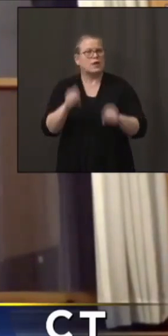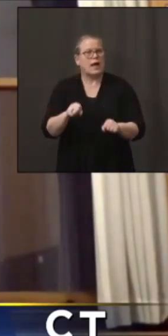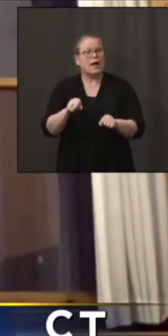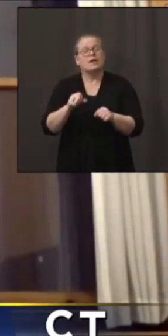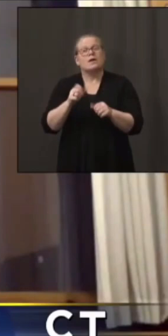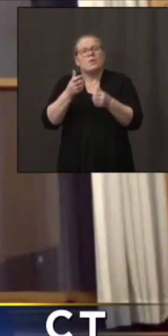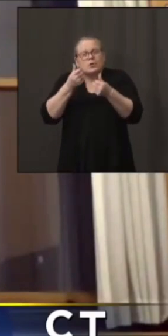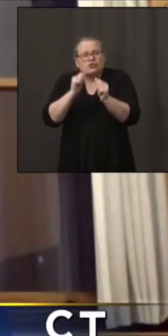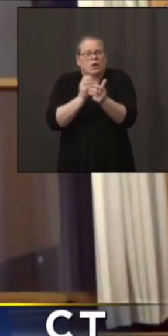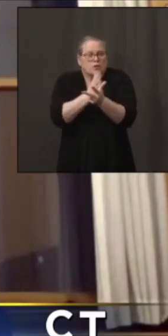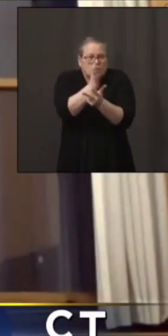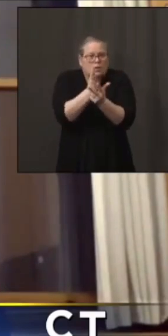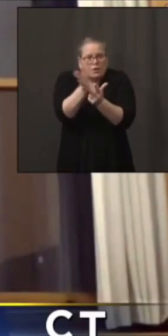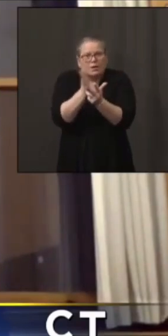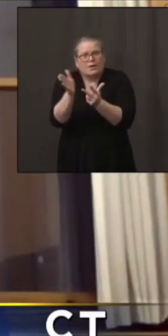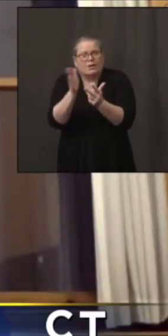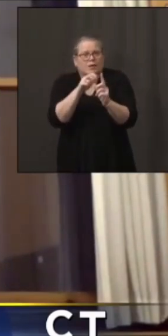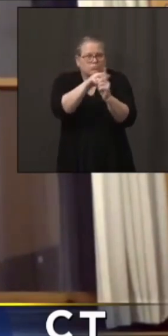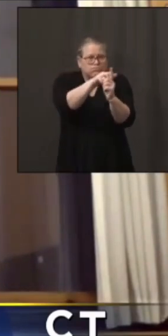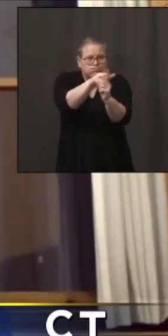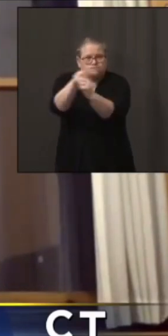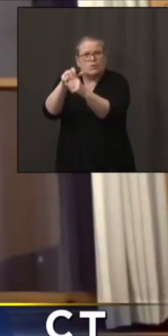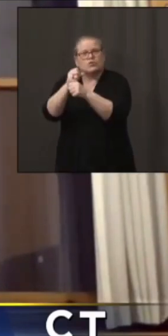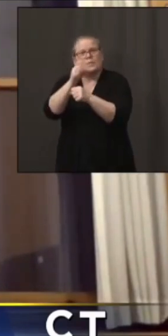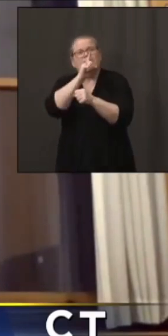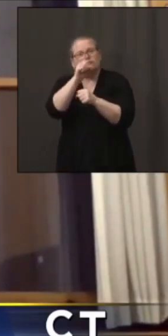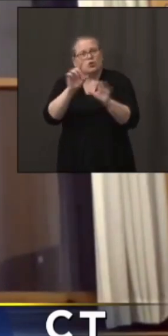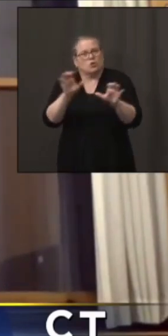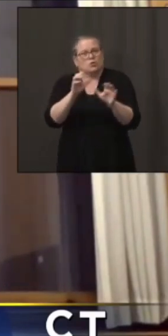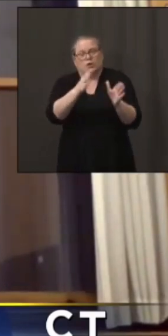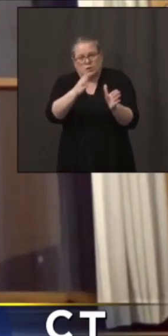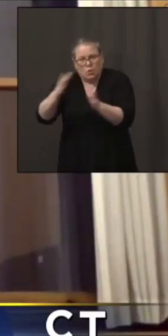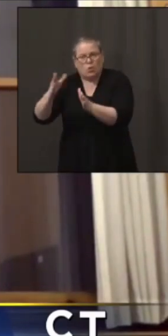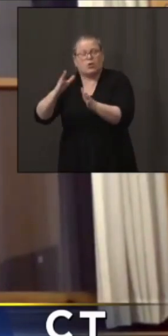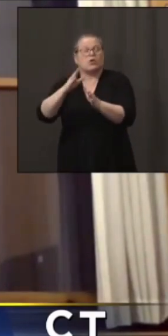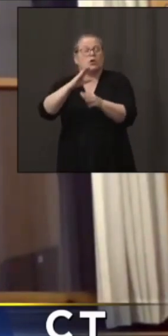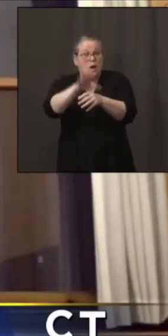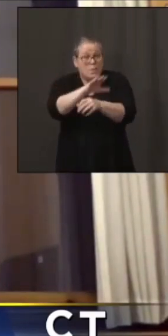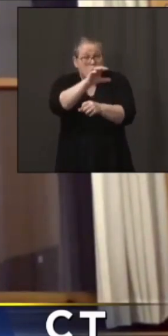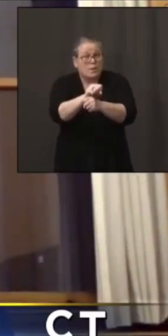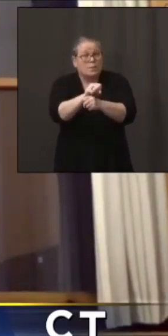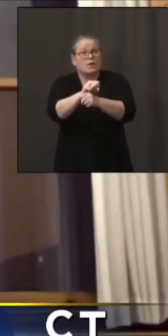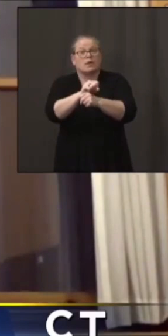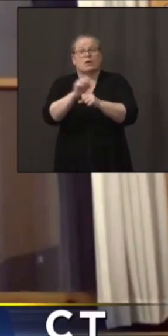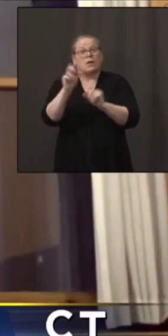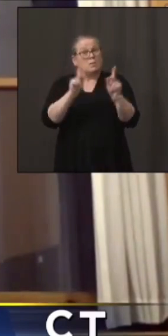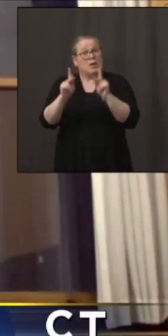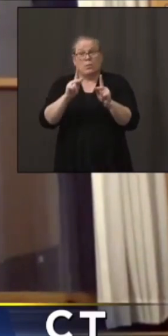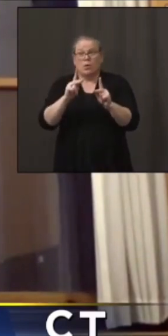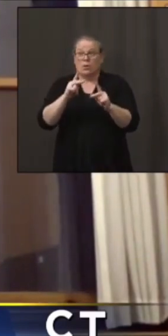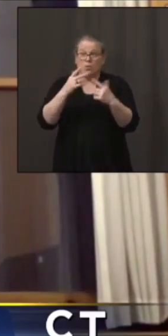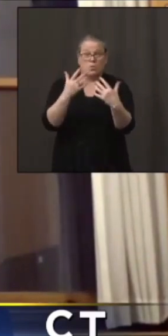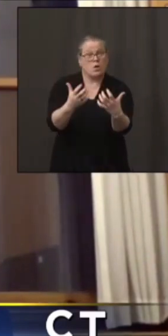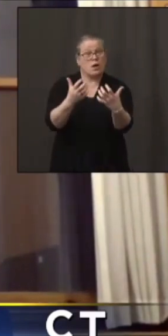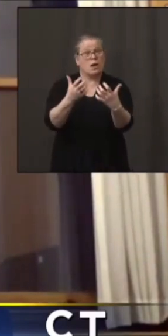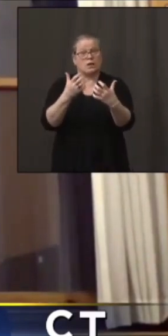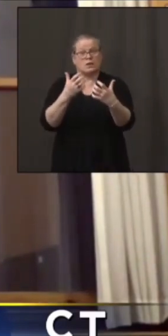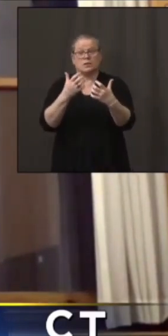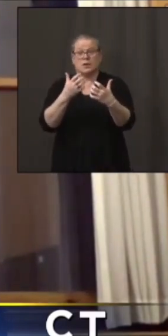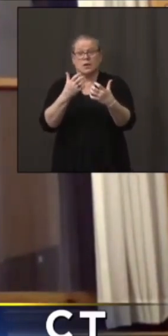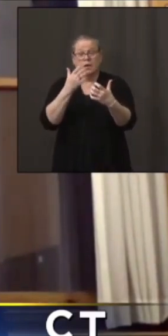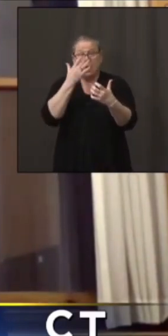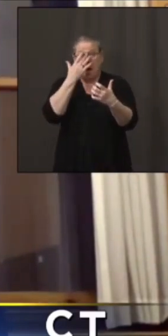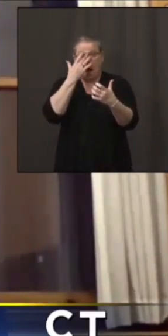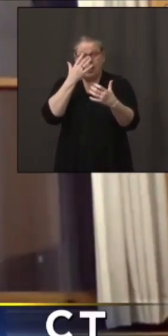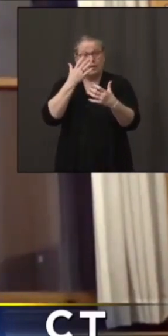sure that we're doing this in an orderly fashion, appointment-based, but anyone who's interested and wants to take any initiative at all to find out how to